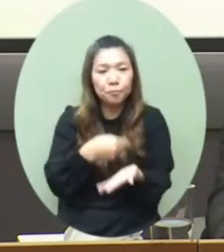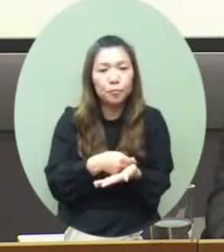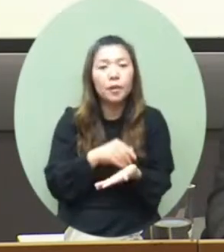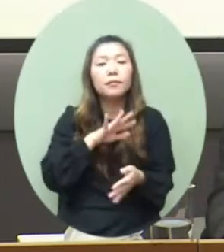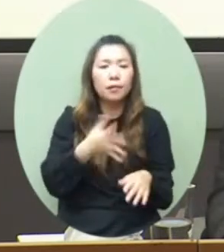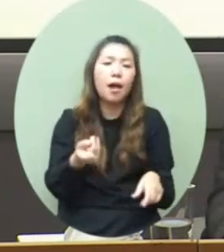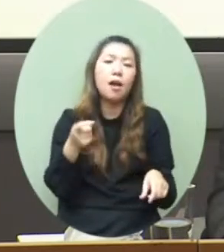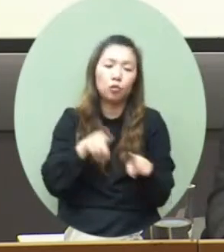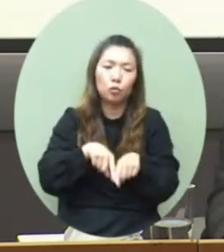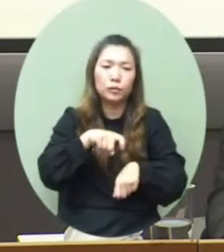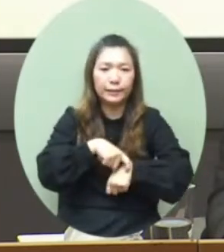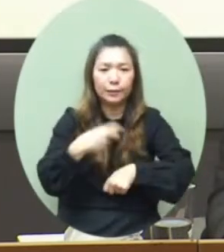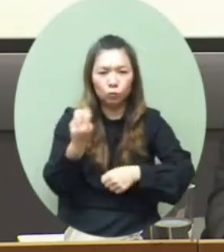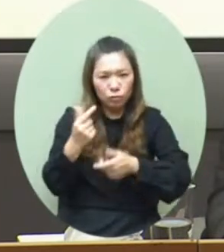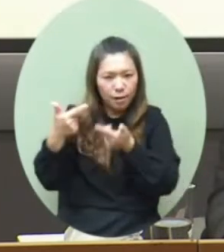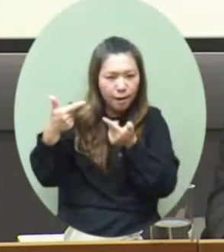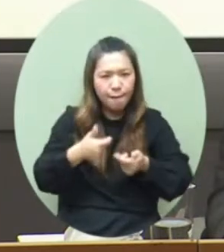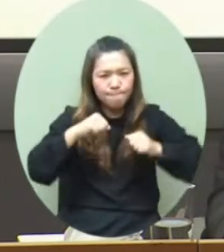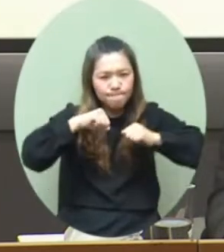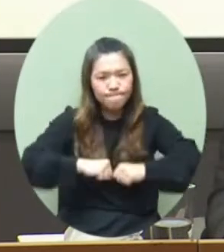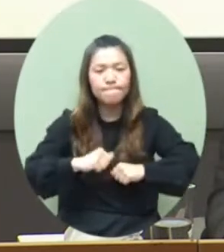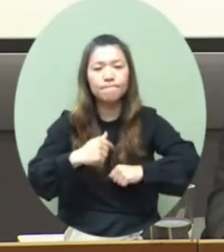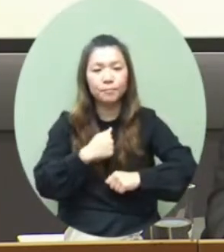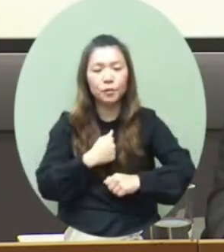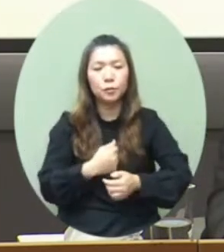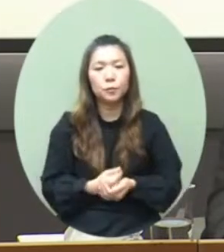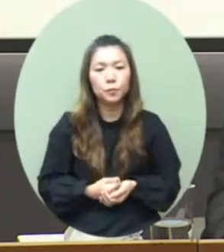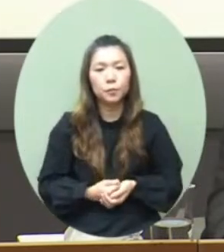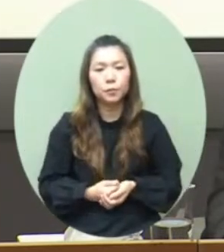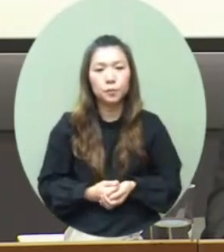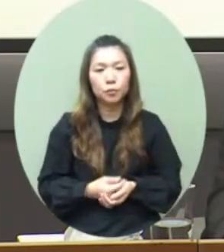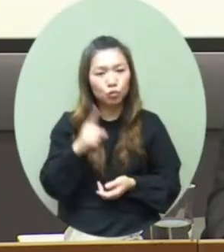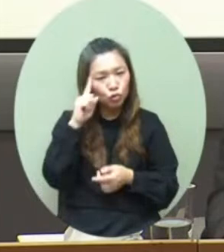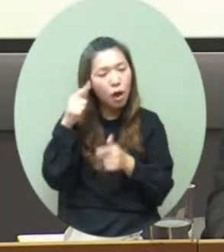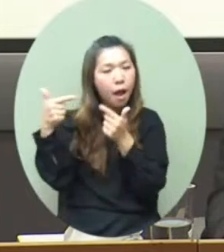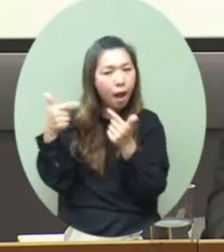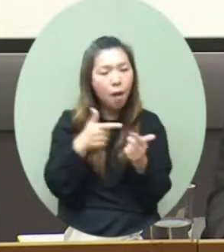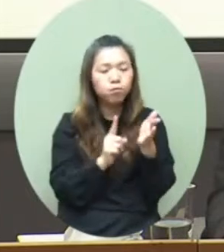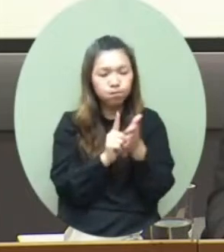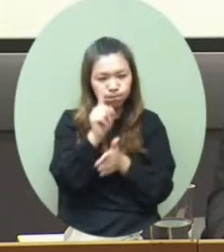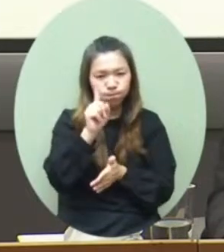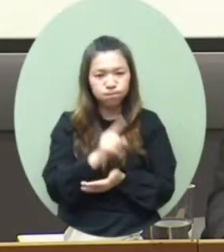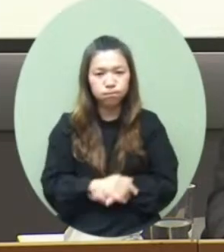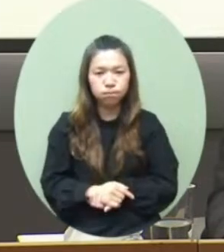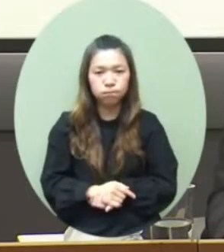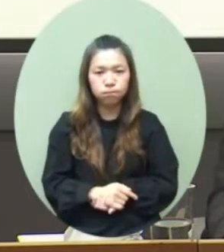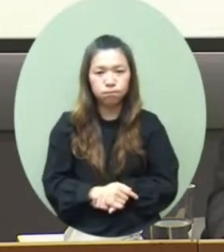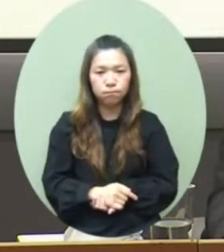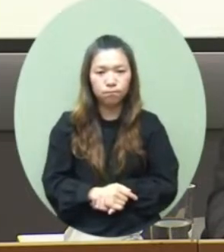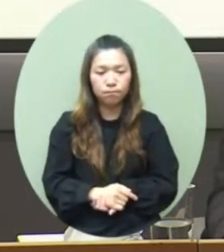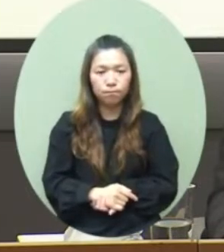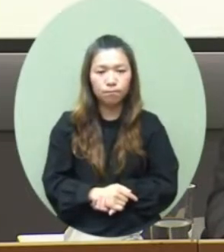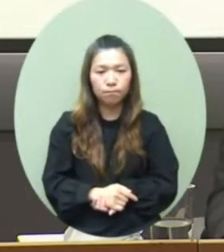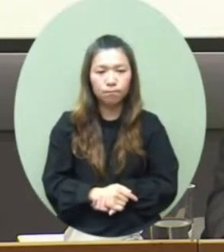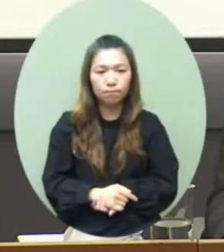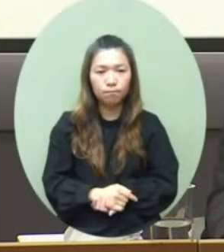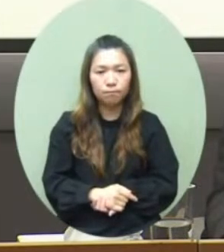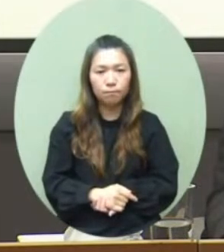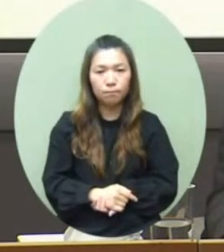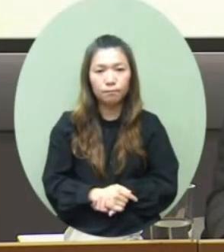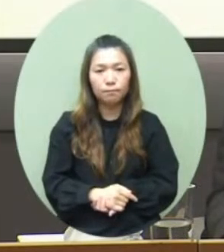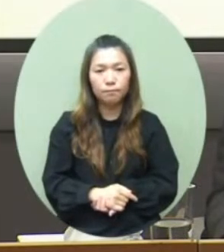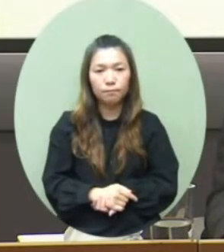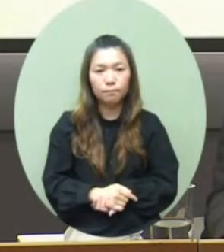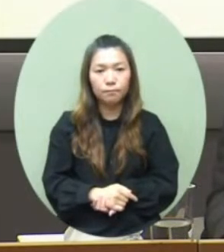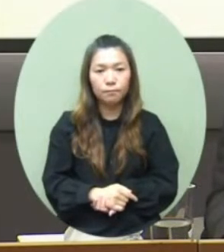and to give additional impetus to it. That's why we launched the